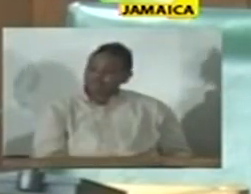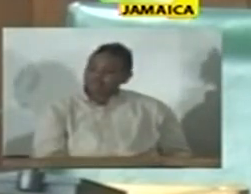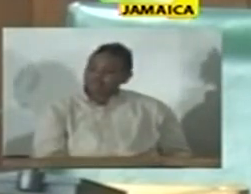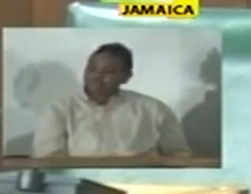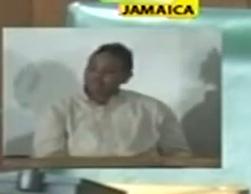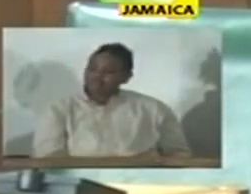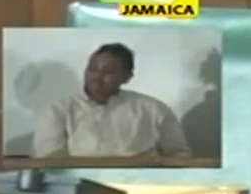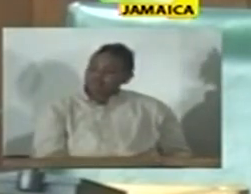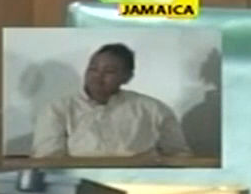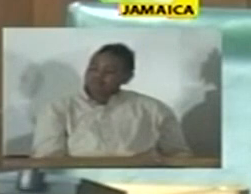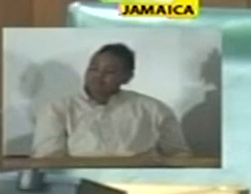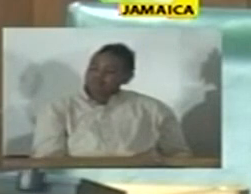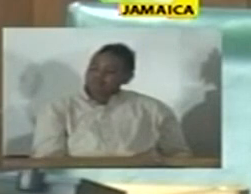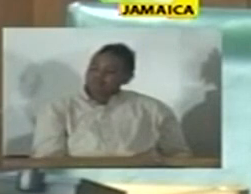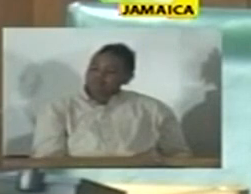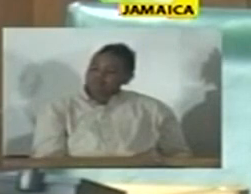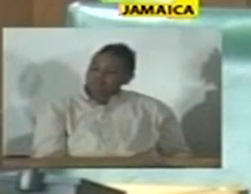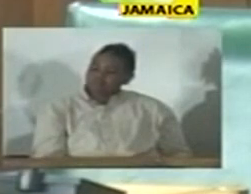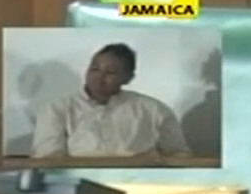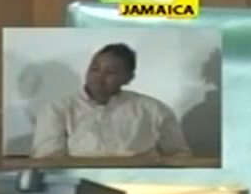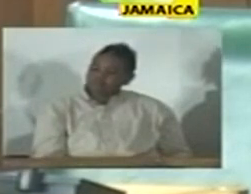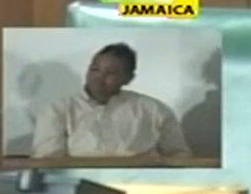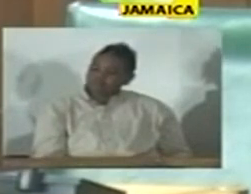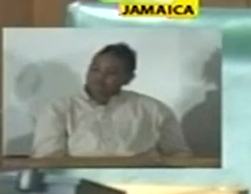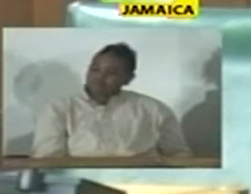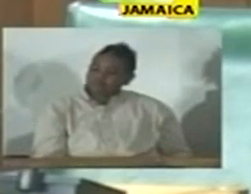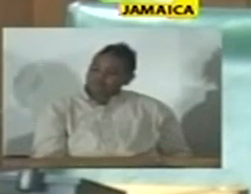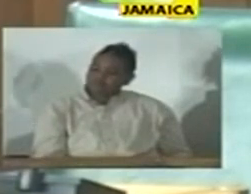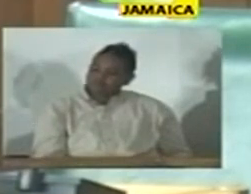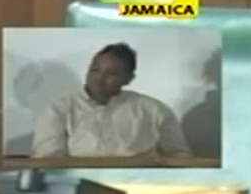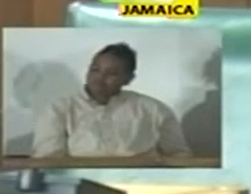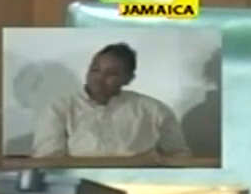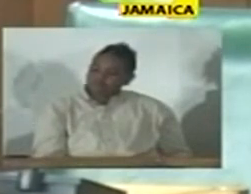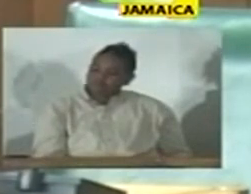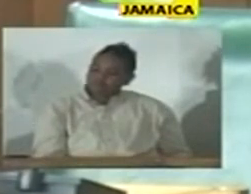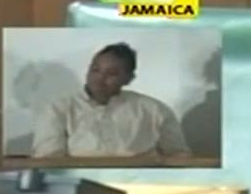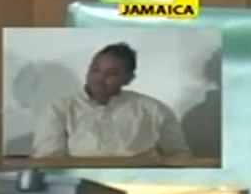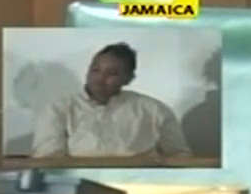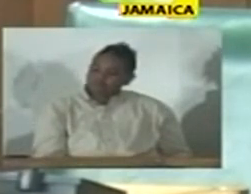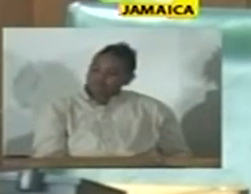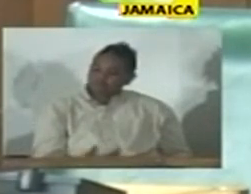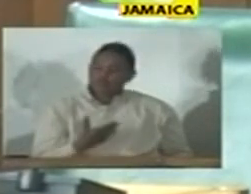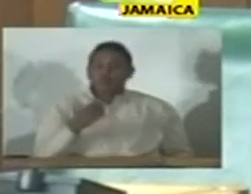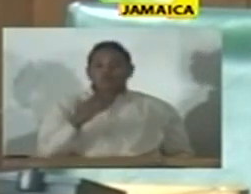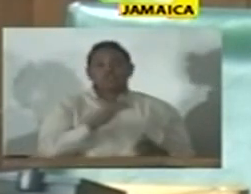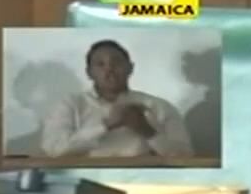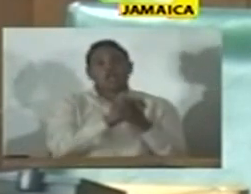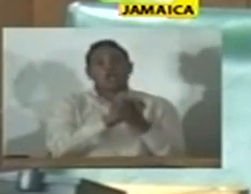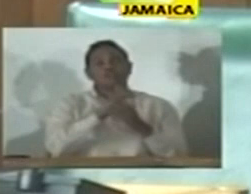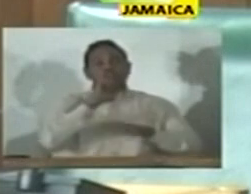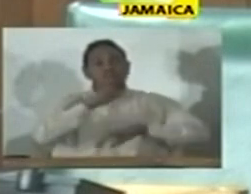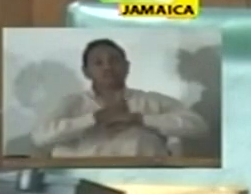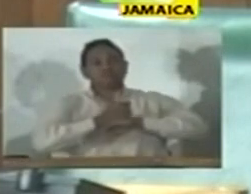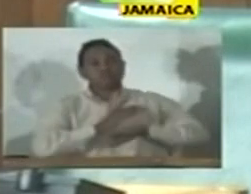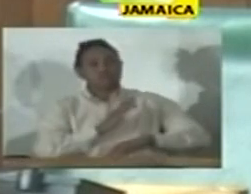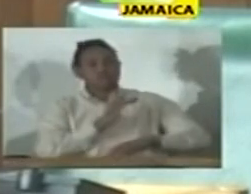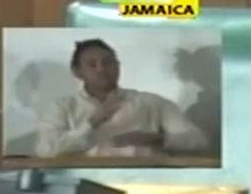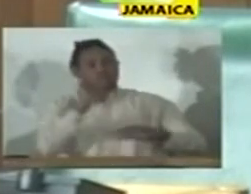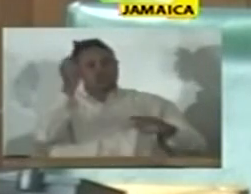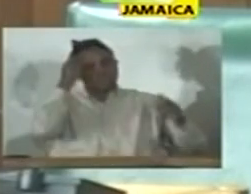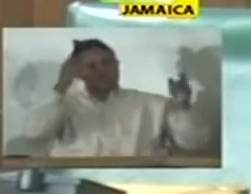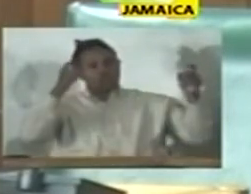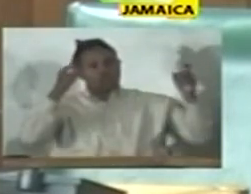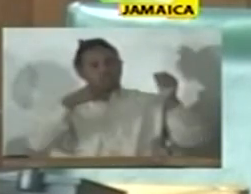congratulate, Mr. President, the established corporate governance structure of the